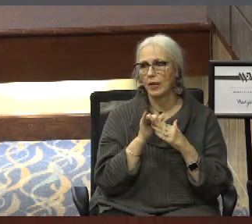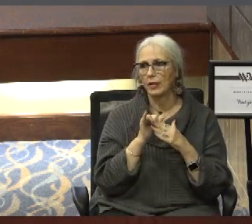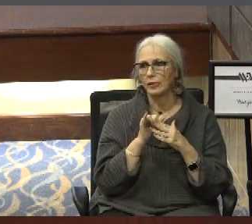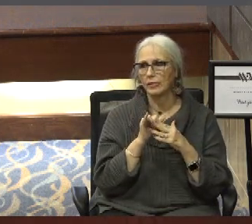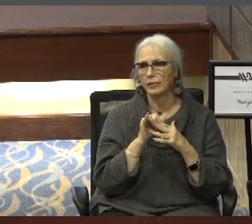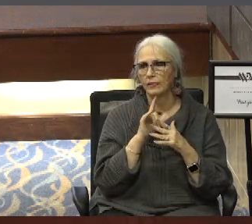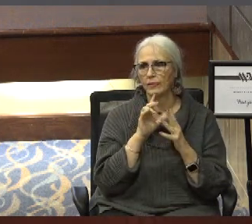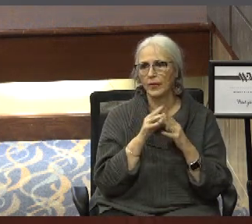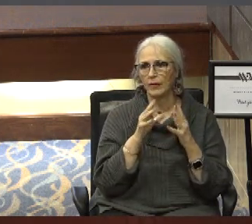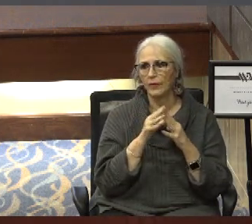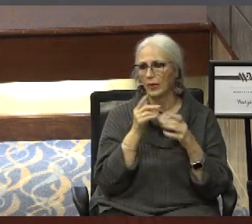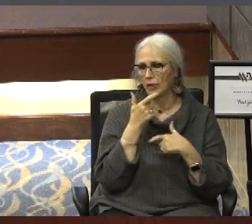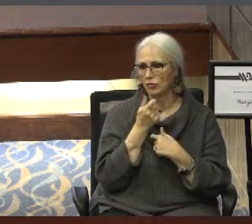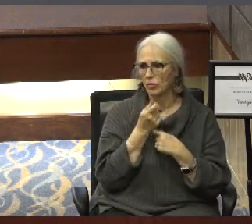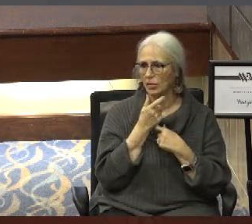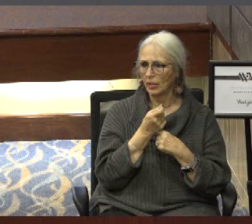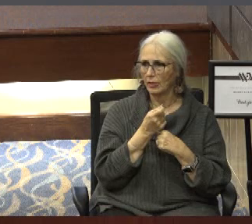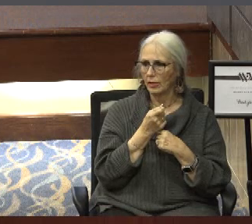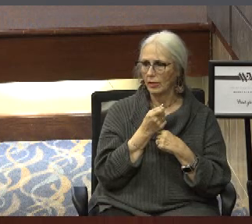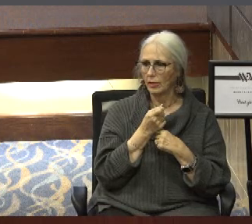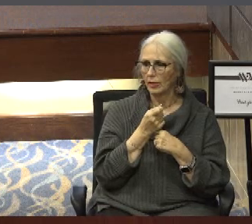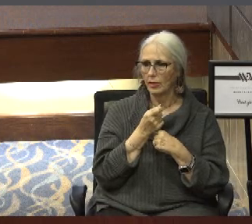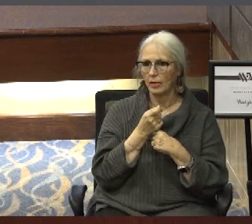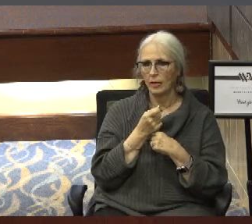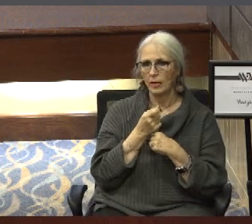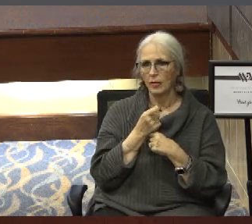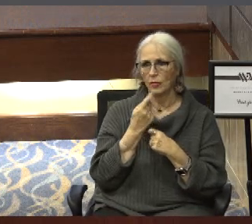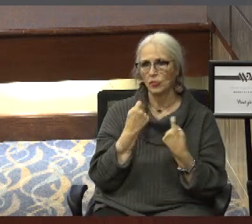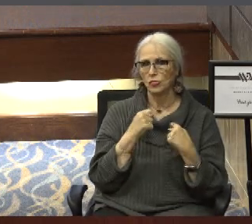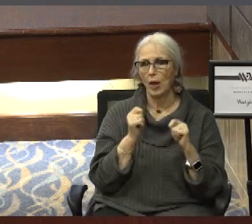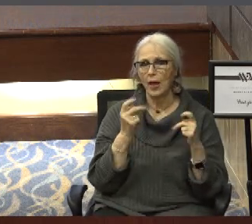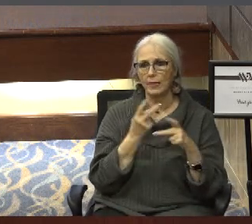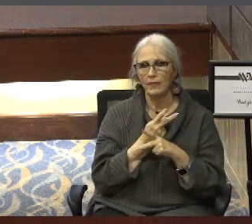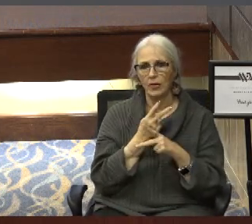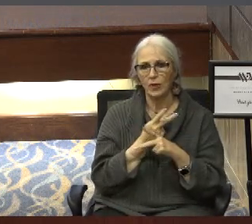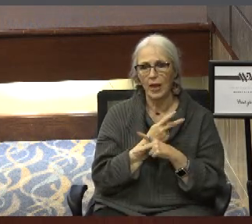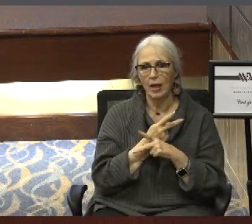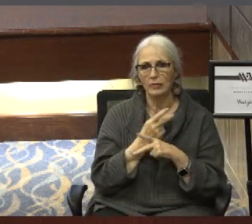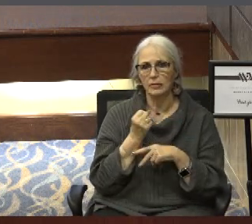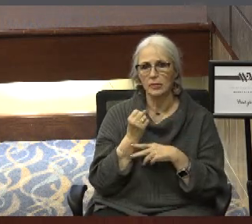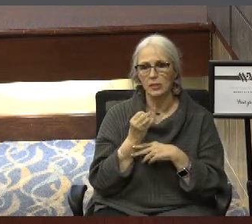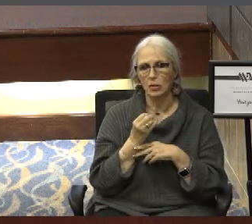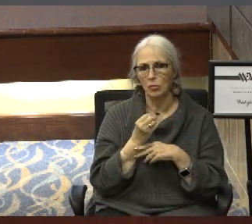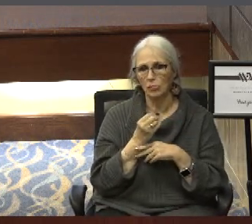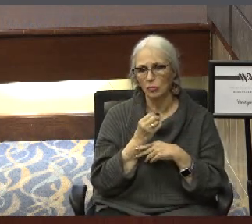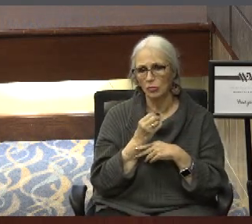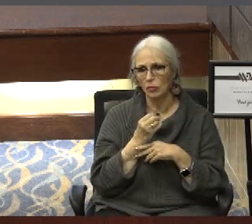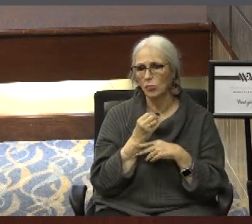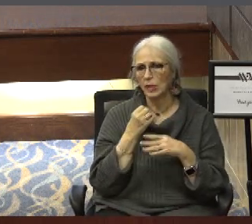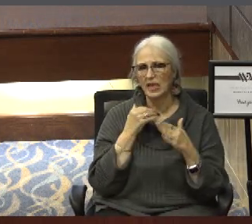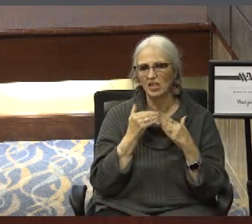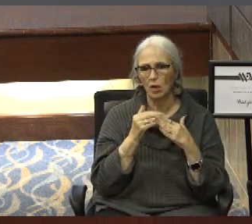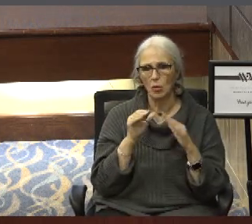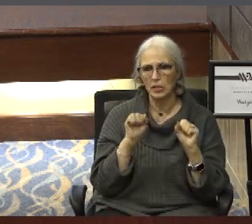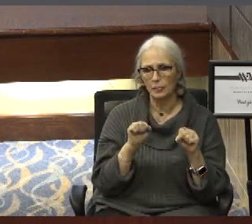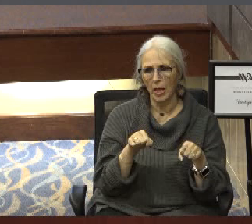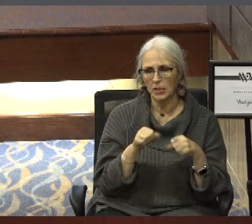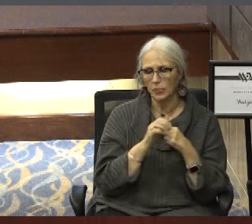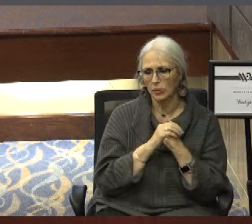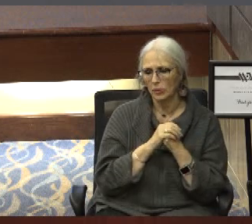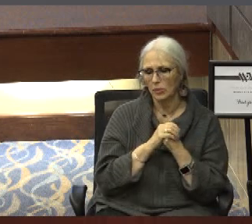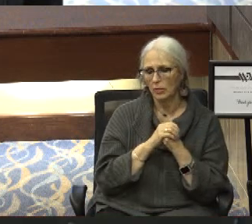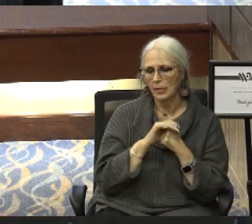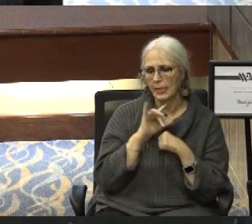interesting stuff. But yeah, very supportive of, we're trying to figure out what to do here, so we need to get as much input as we can.